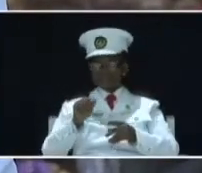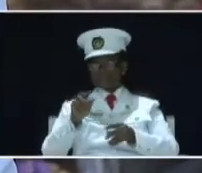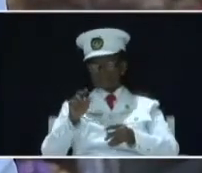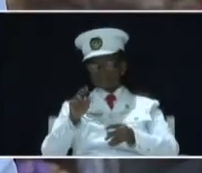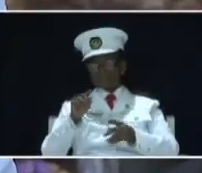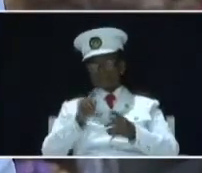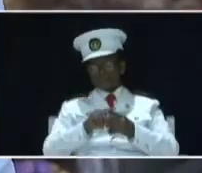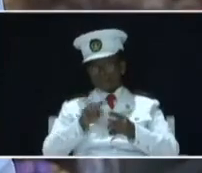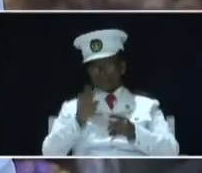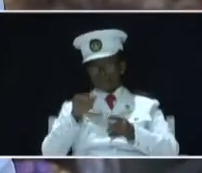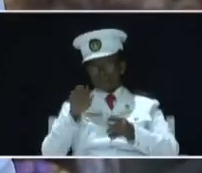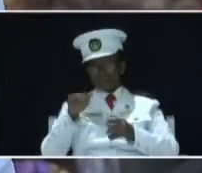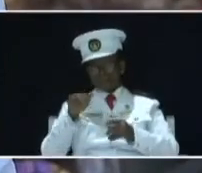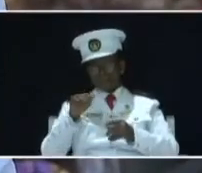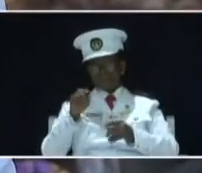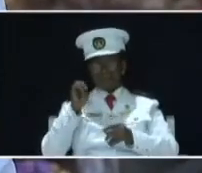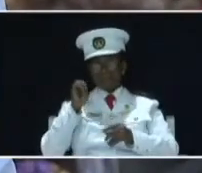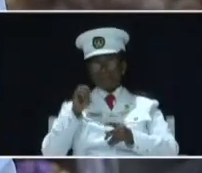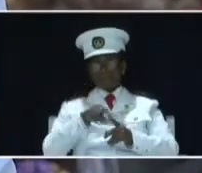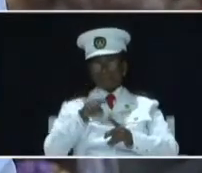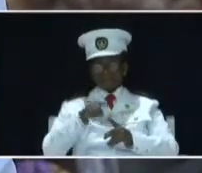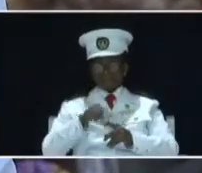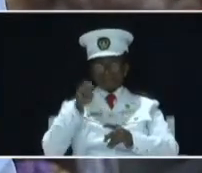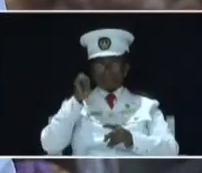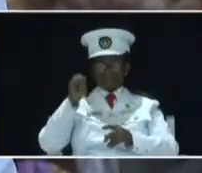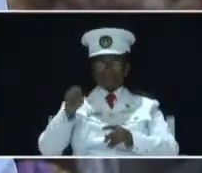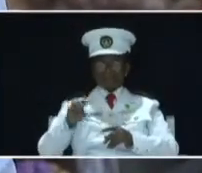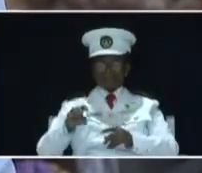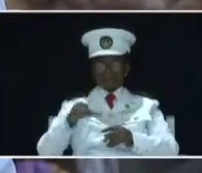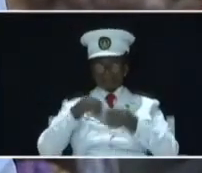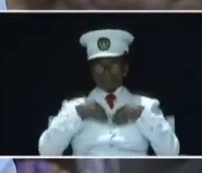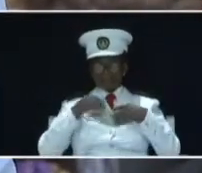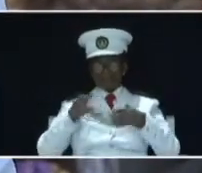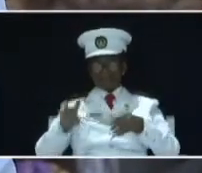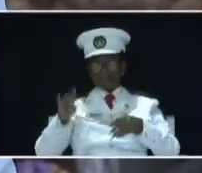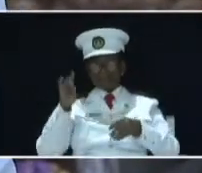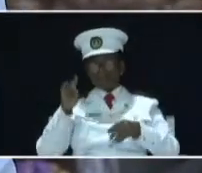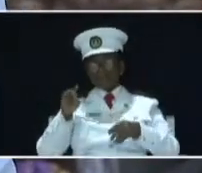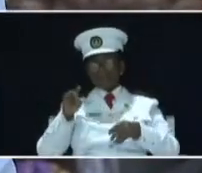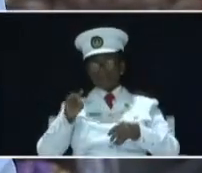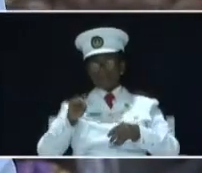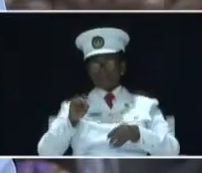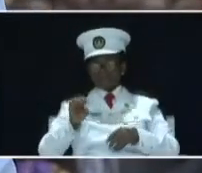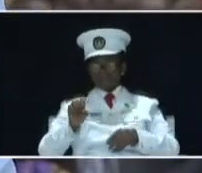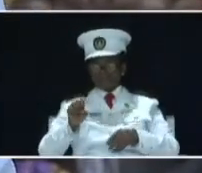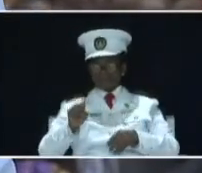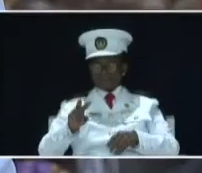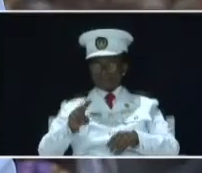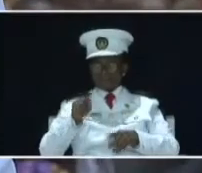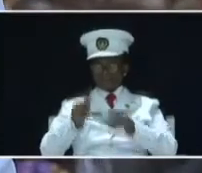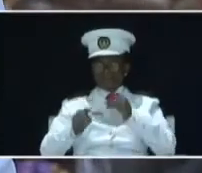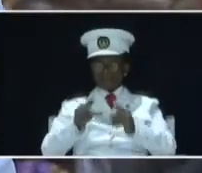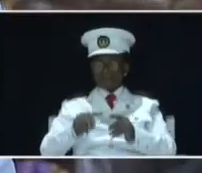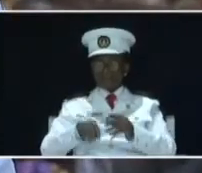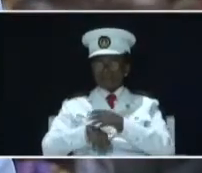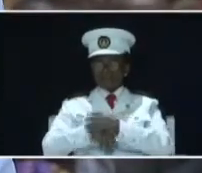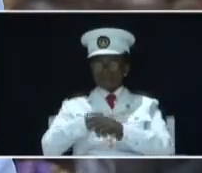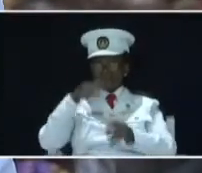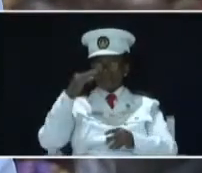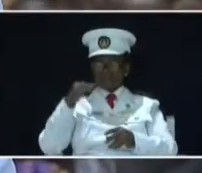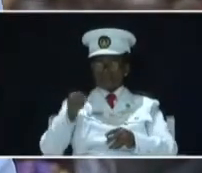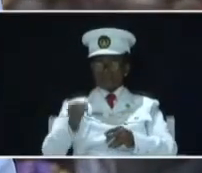had selected 12 people out of the crowd, he gave them